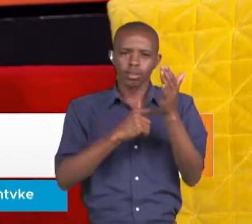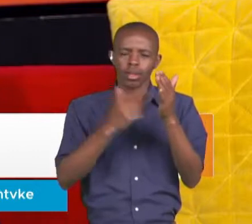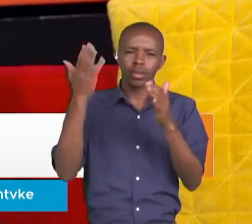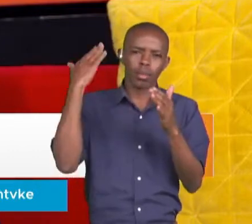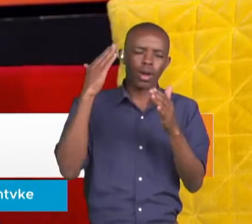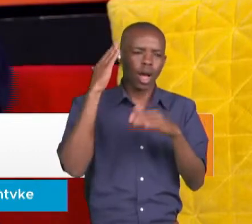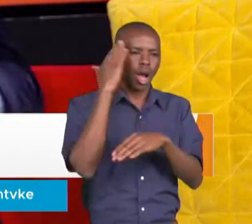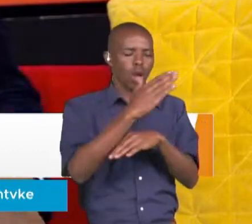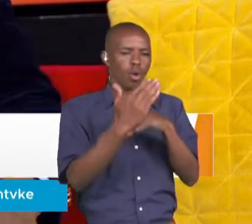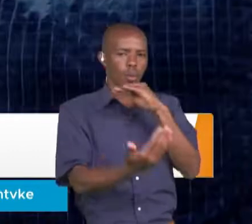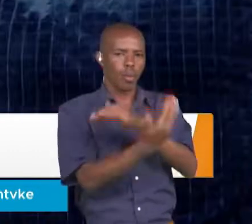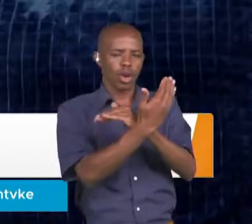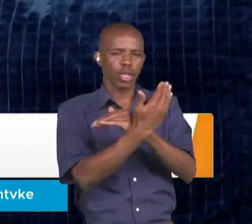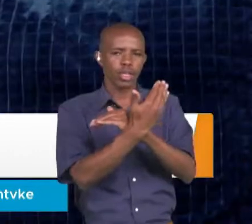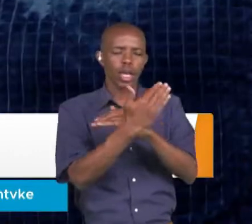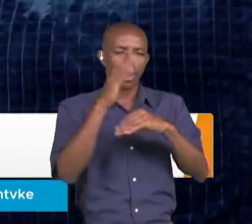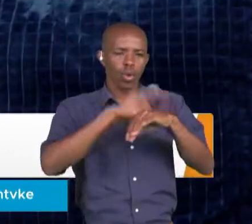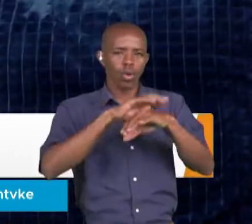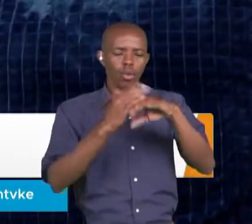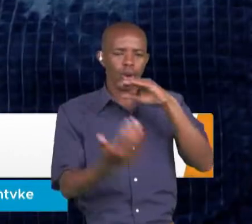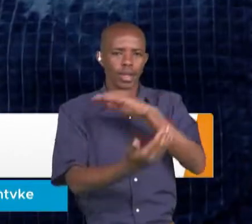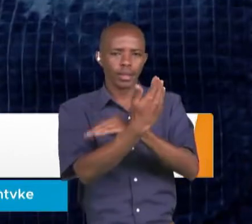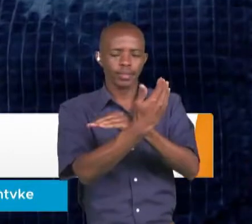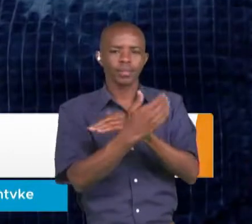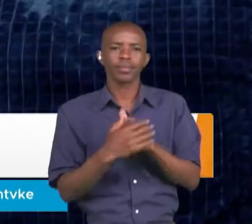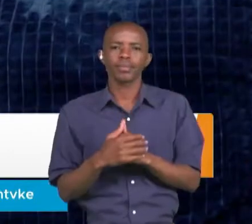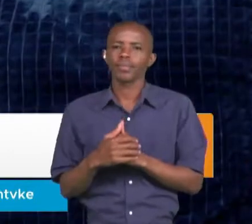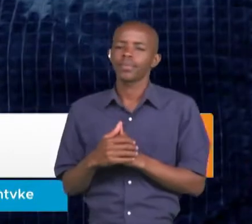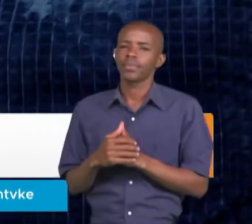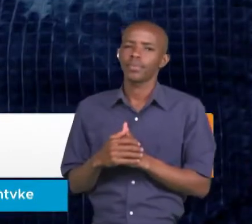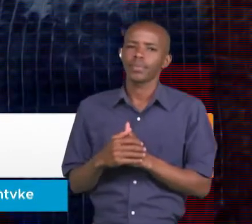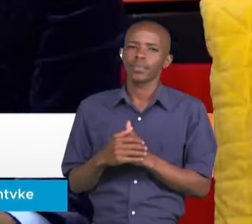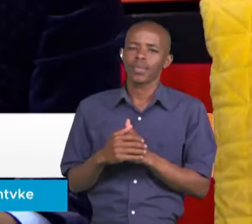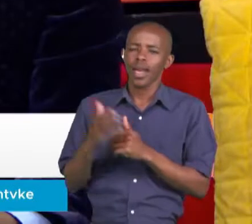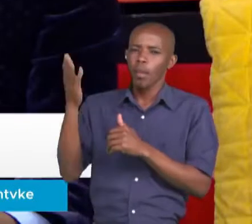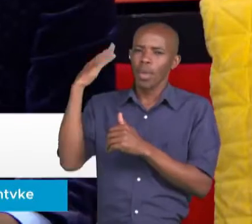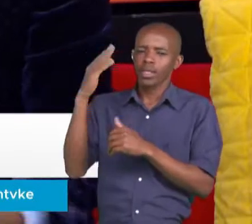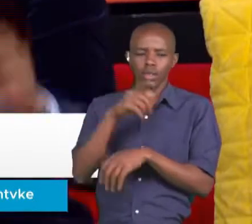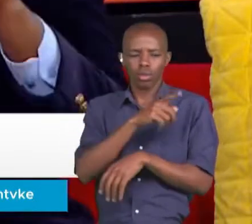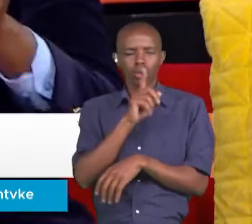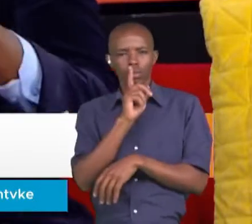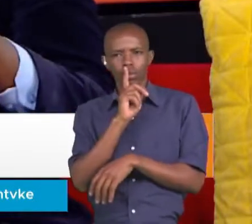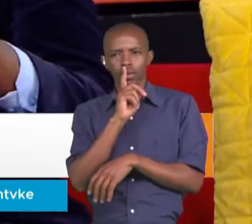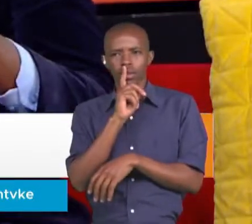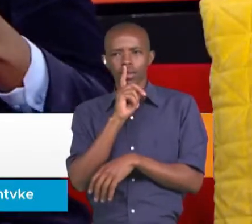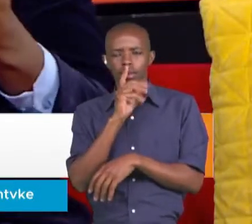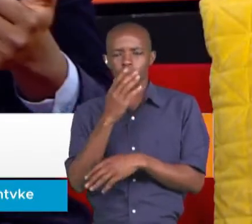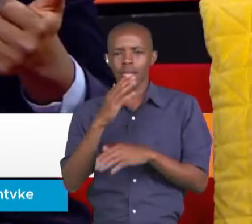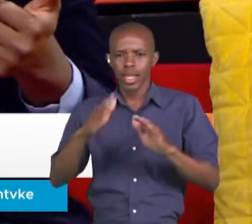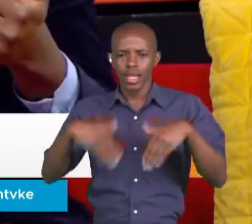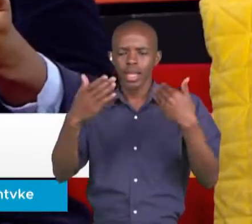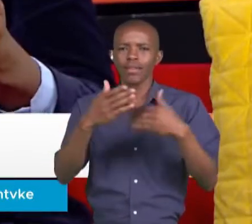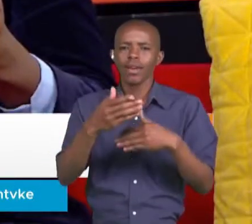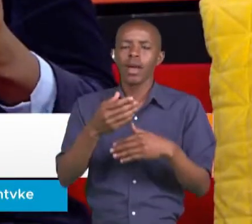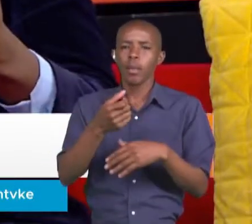all, good morning. Good morning. Good morning, Mr. Braha himself. Hey. Some time back you mentioned they might be offering some medical